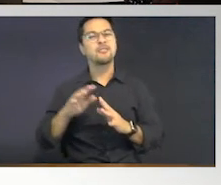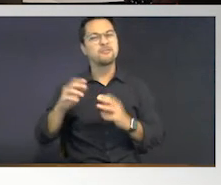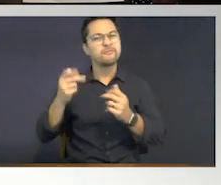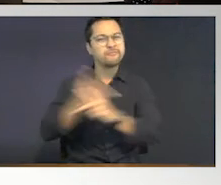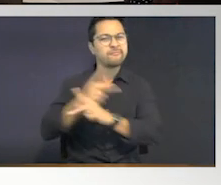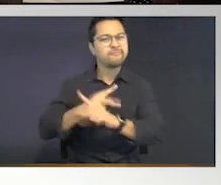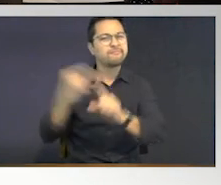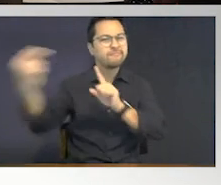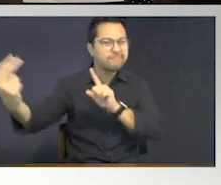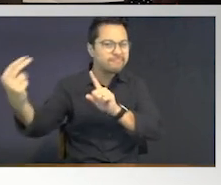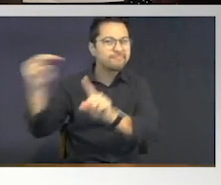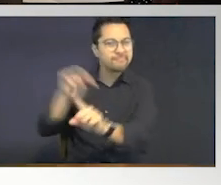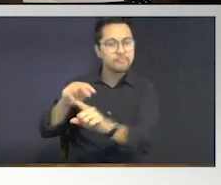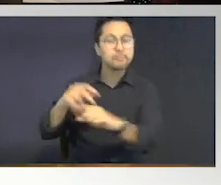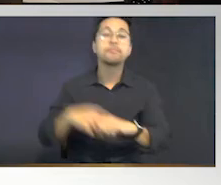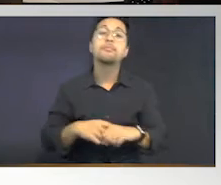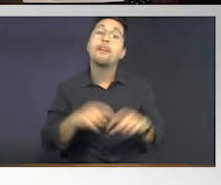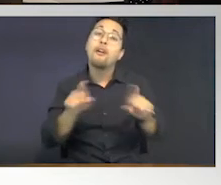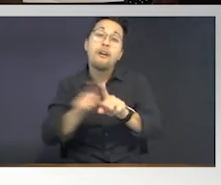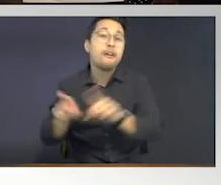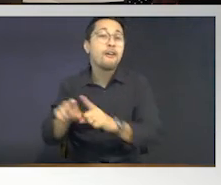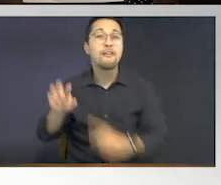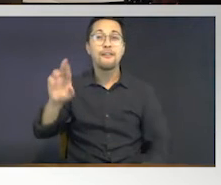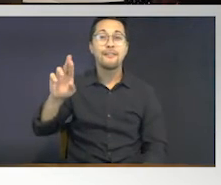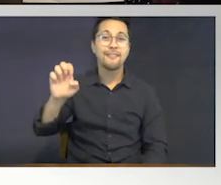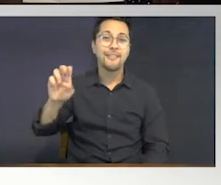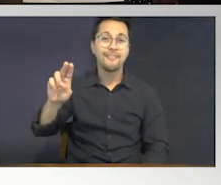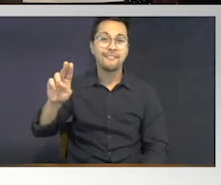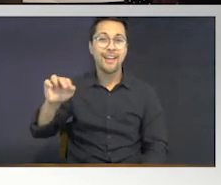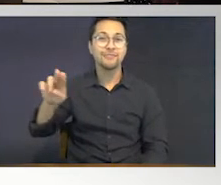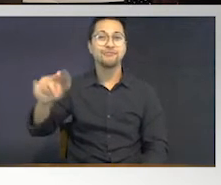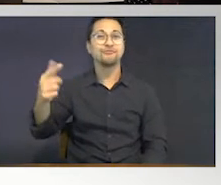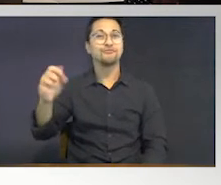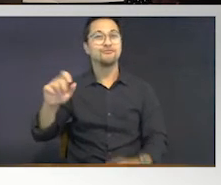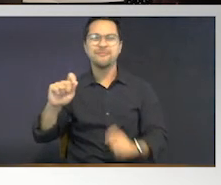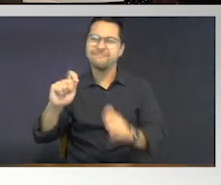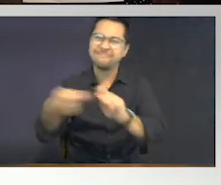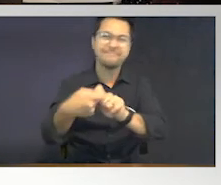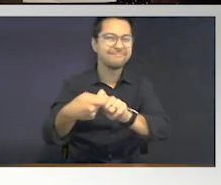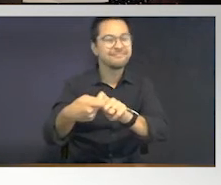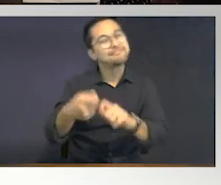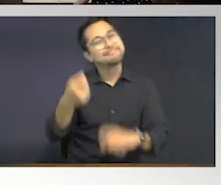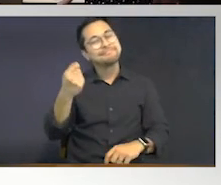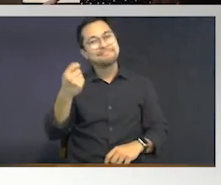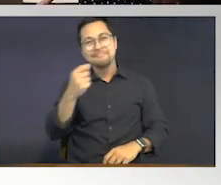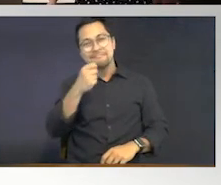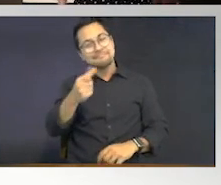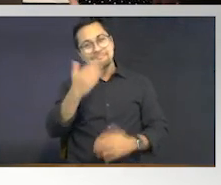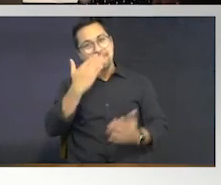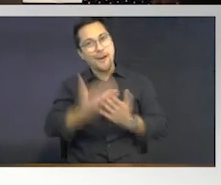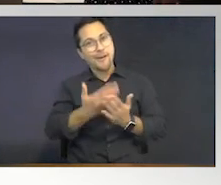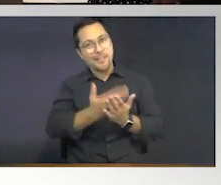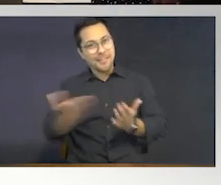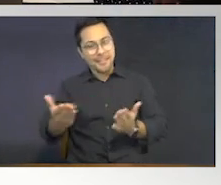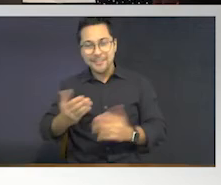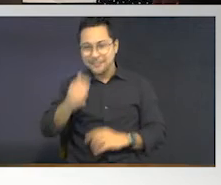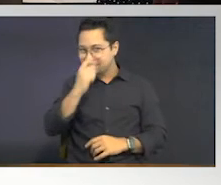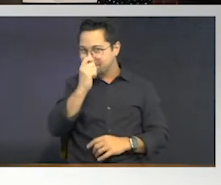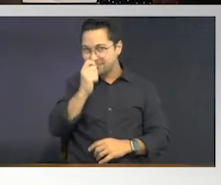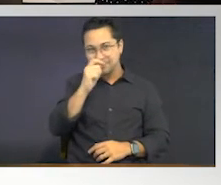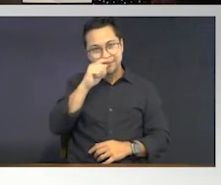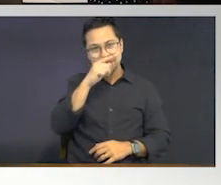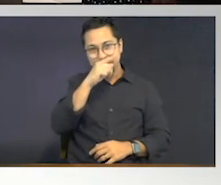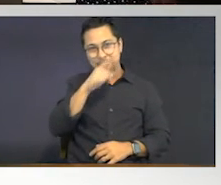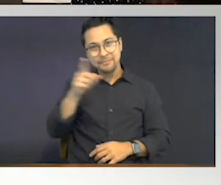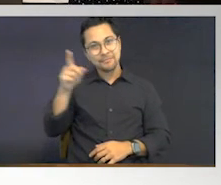And revenge, yes, that's never a good thing, right? They don't like to promote it in Toy Story, and I